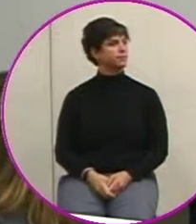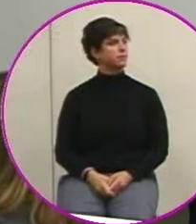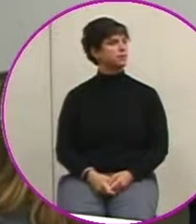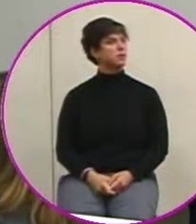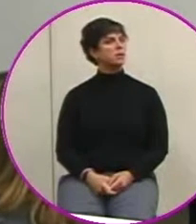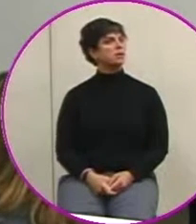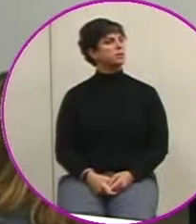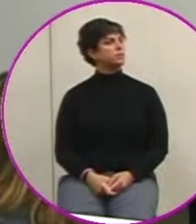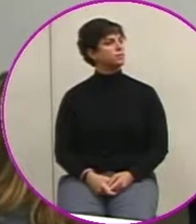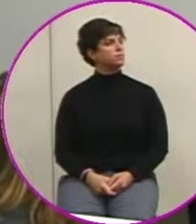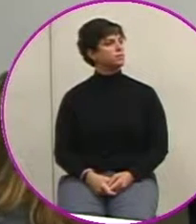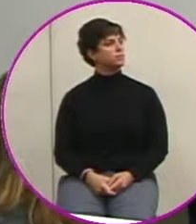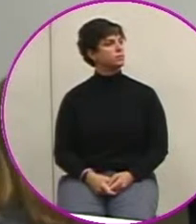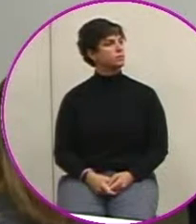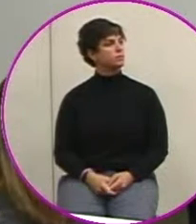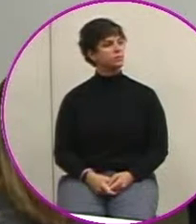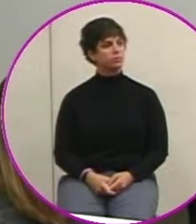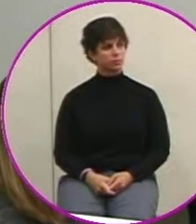go.